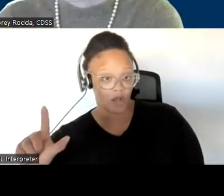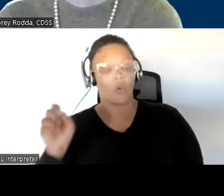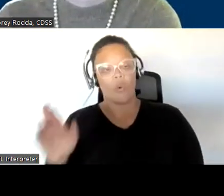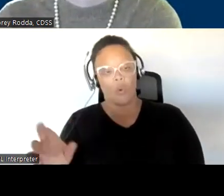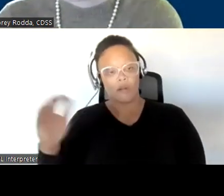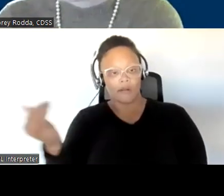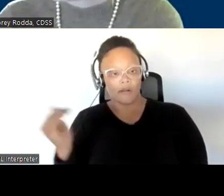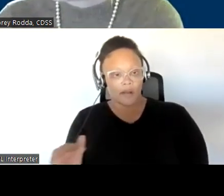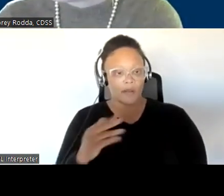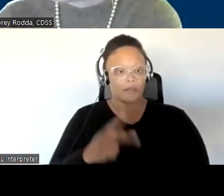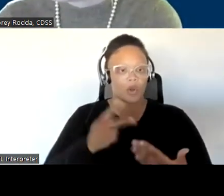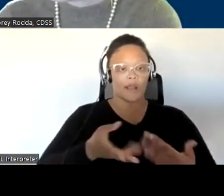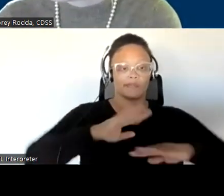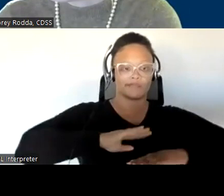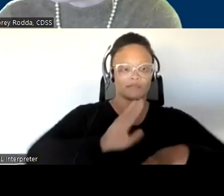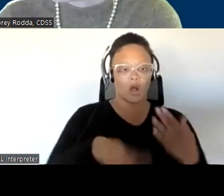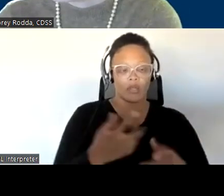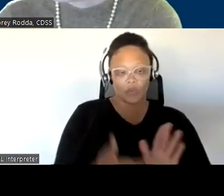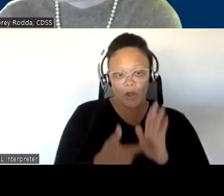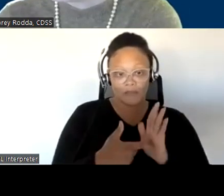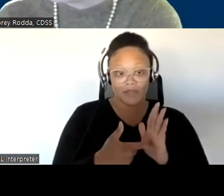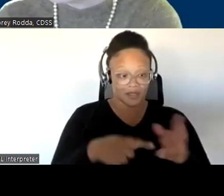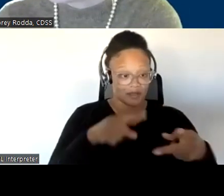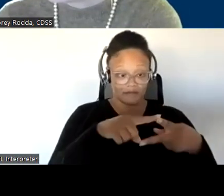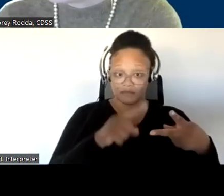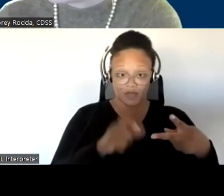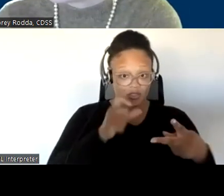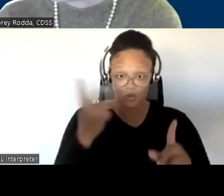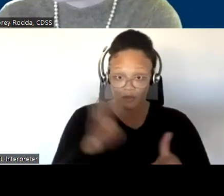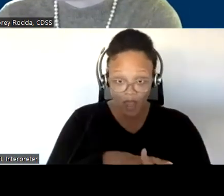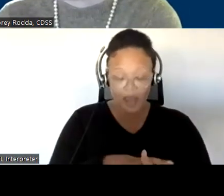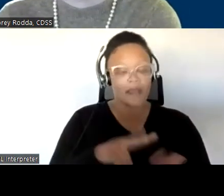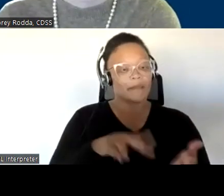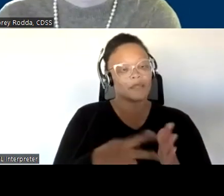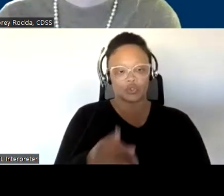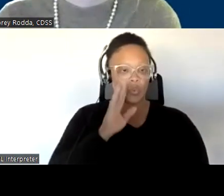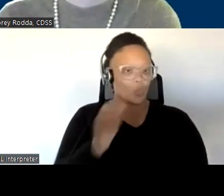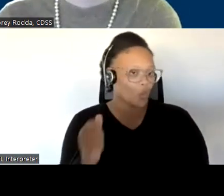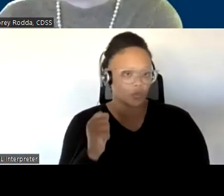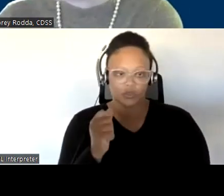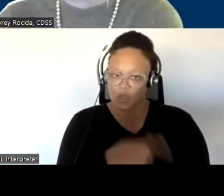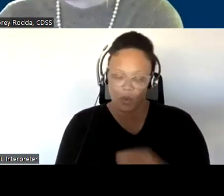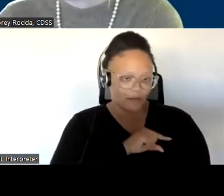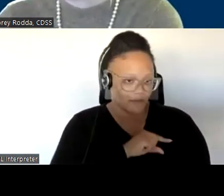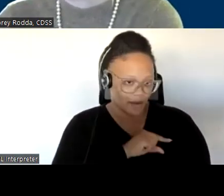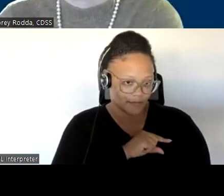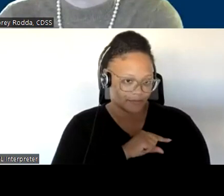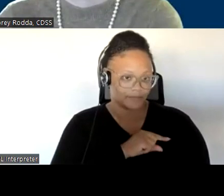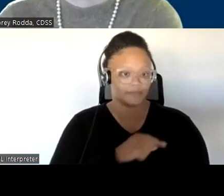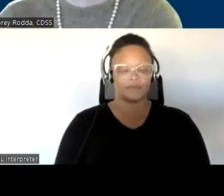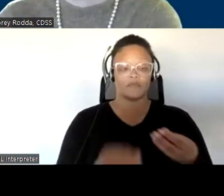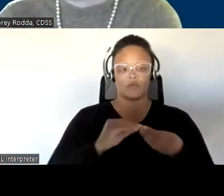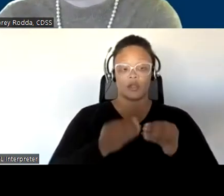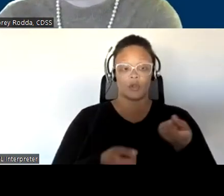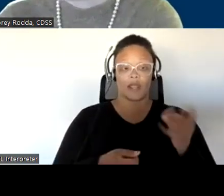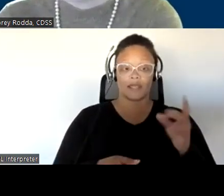none of the above, you would be disqualified from the survey here. And for 18, again, you have to select that you're either open or